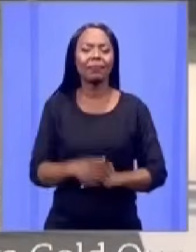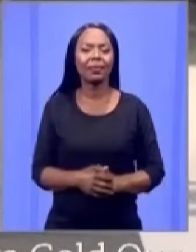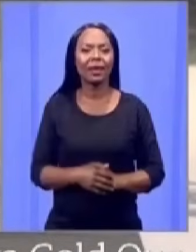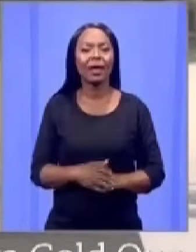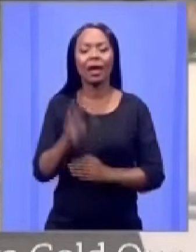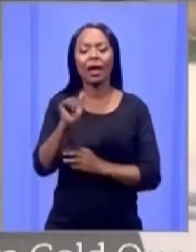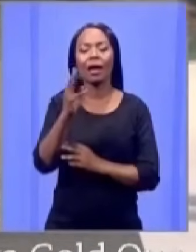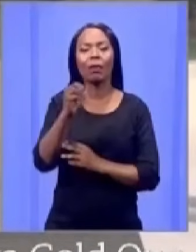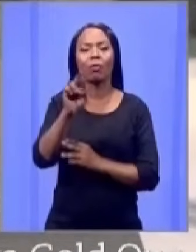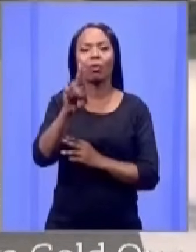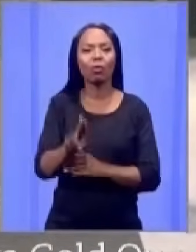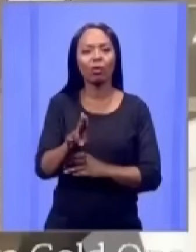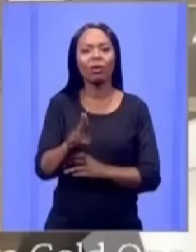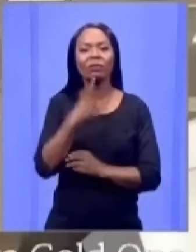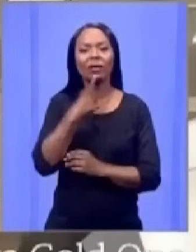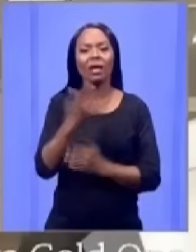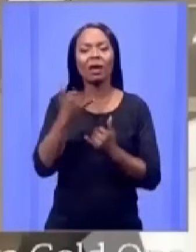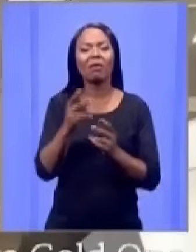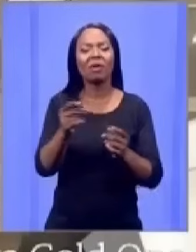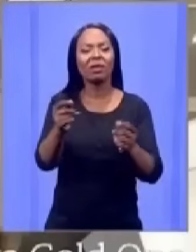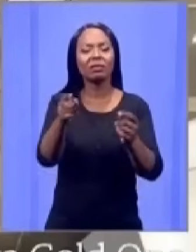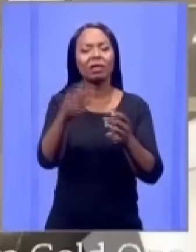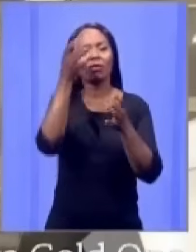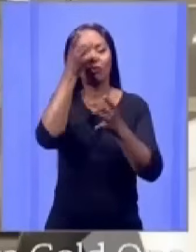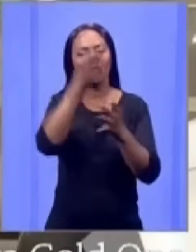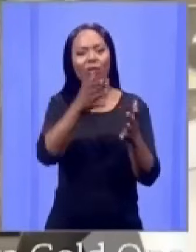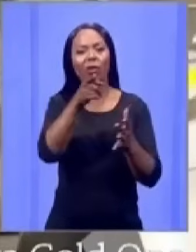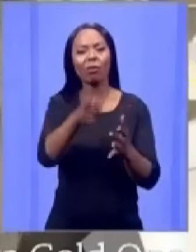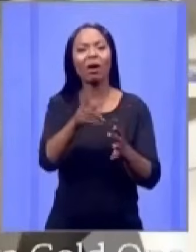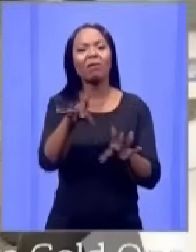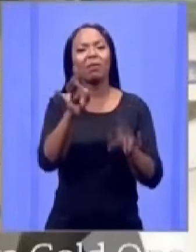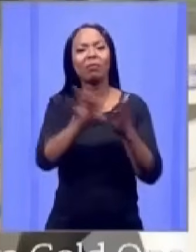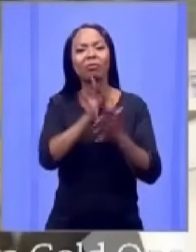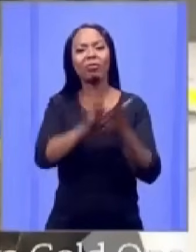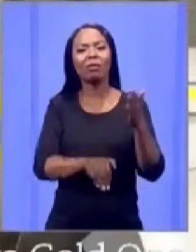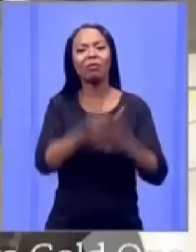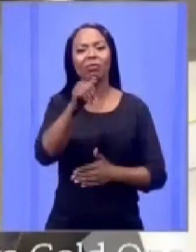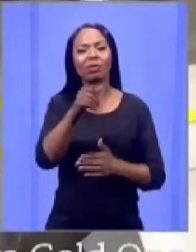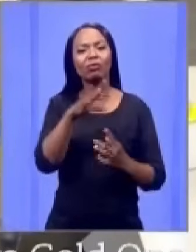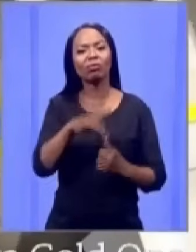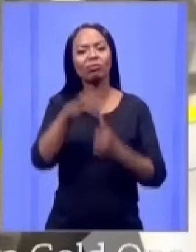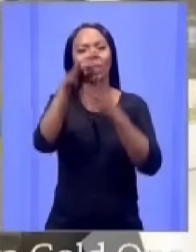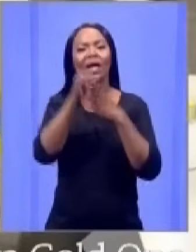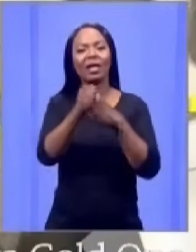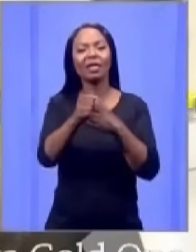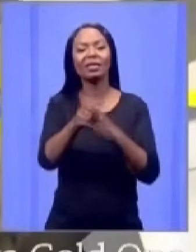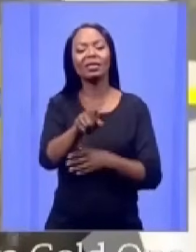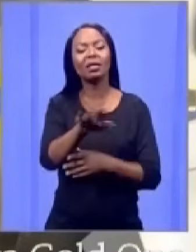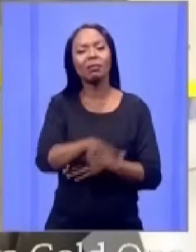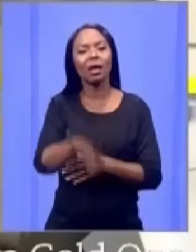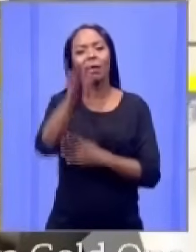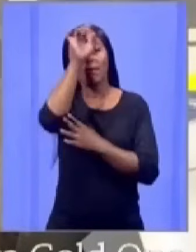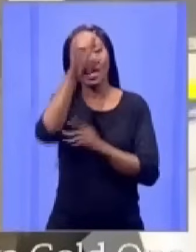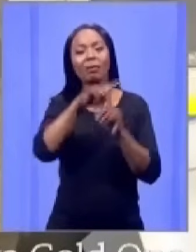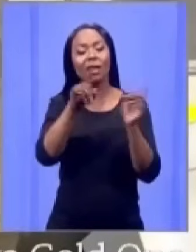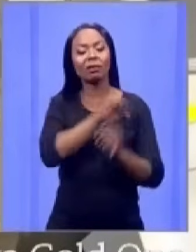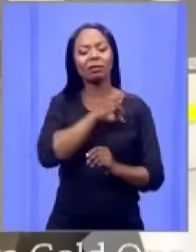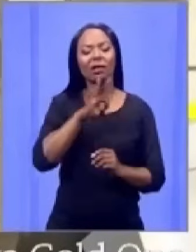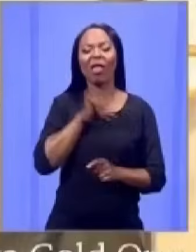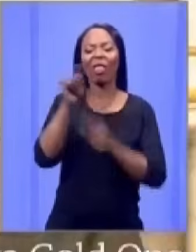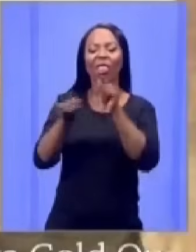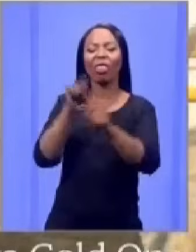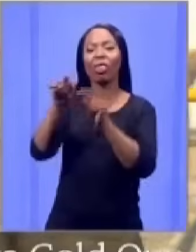basebetsi ho fumana taelo e potlakileng ya hore ho potlakiswe ho kgethwa ha yona ho ba union e kgolo ka ra morafo empa basebetsi ba qosa morafo ka hore